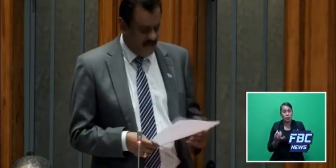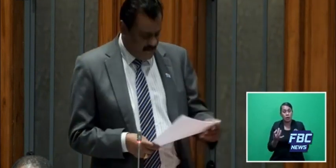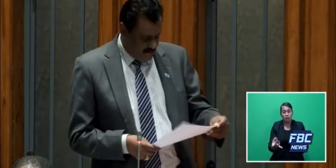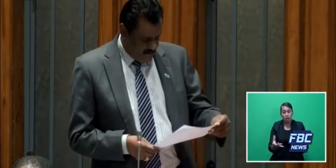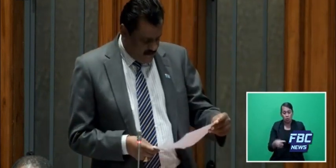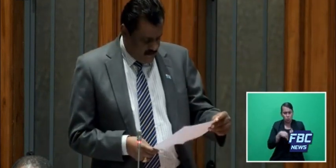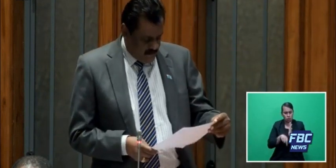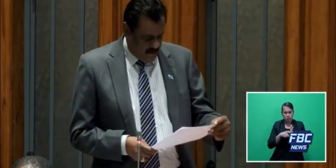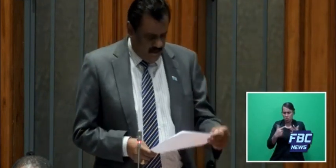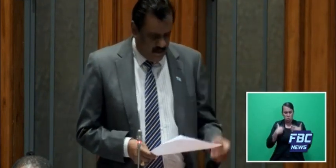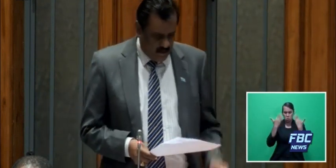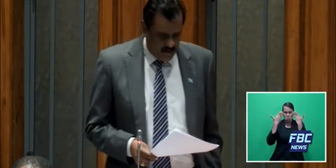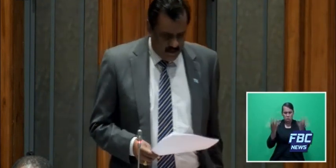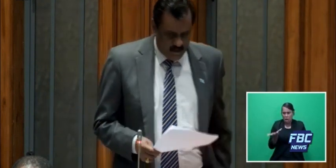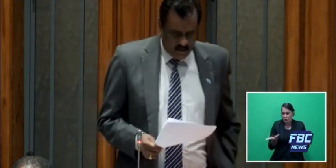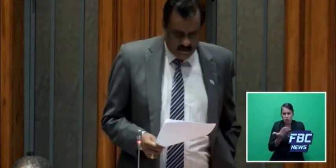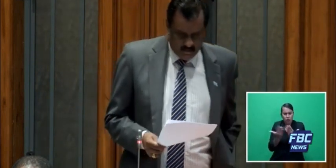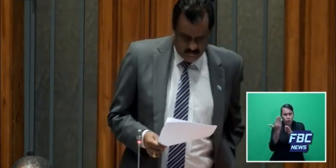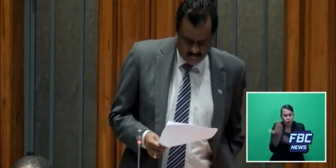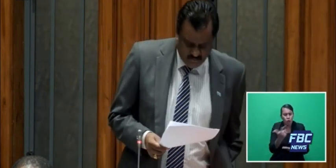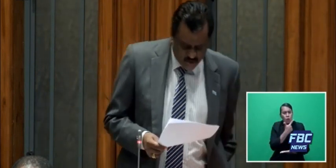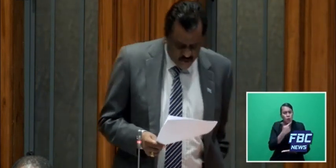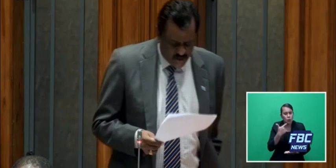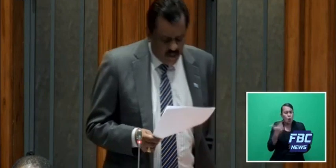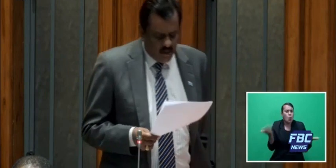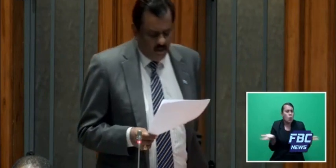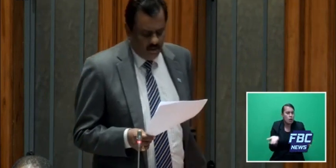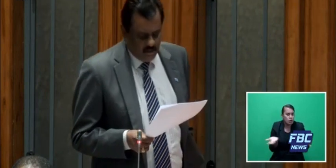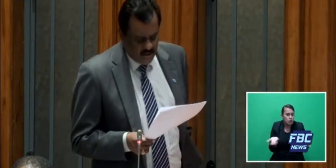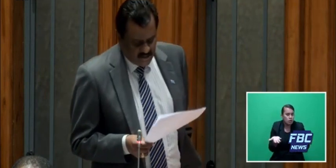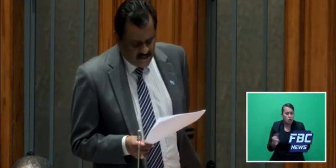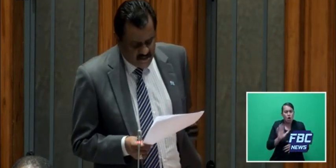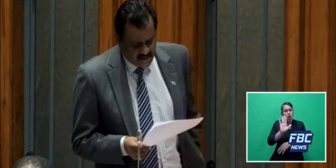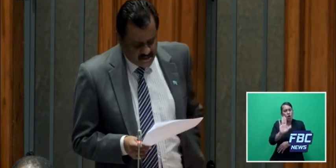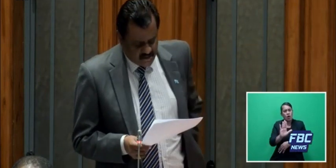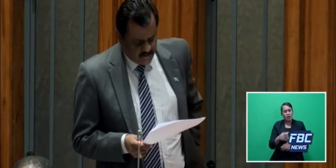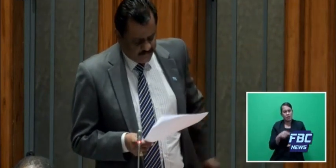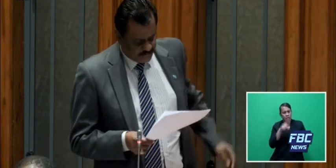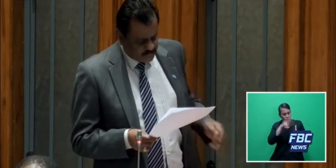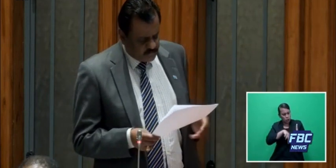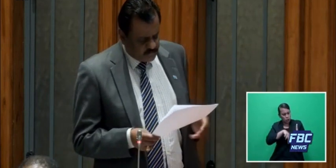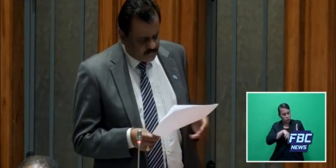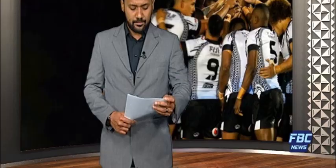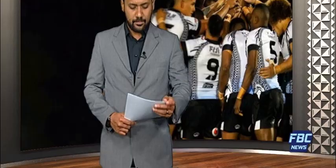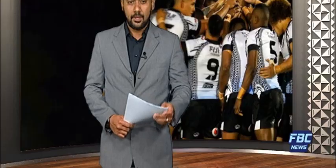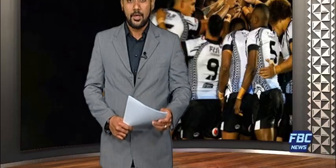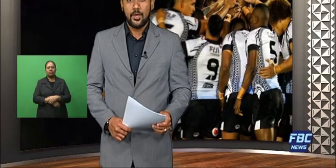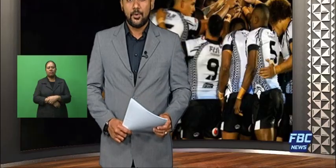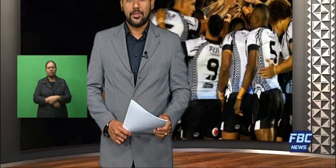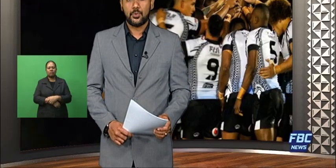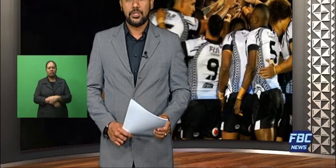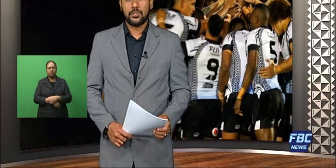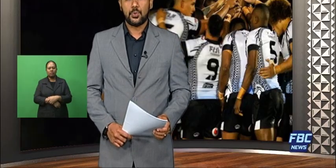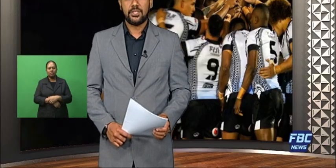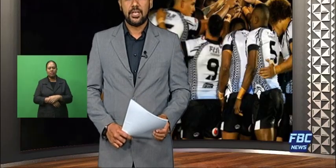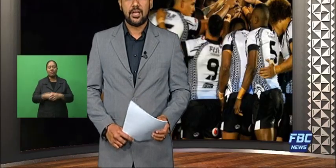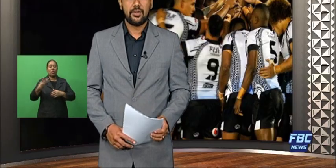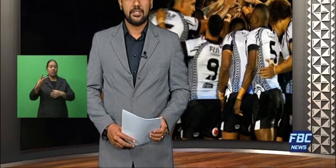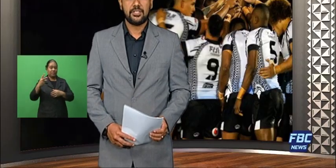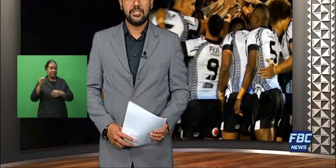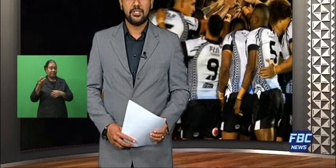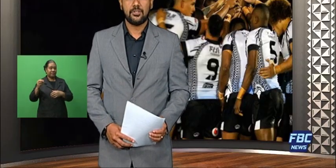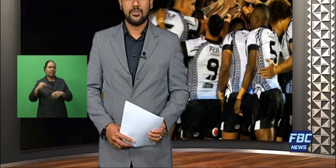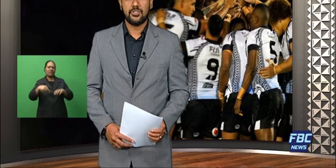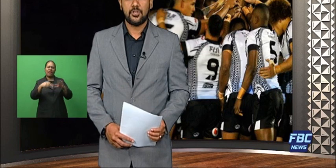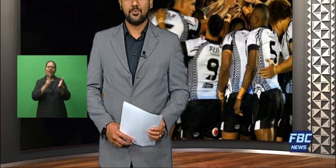Tambua is getting her views on the assistance. With the 2020